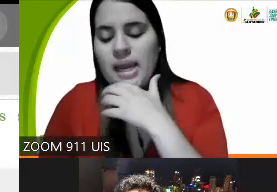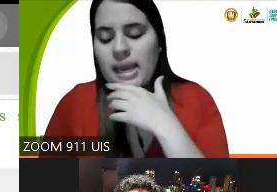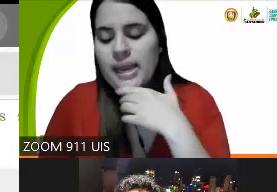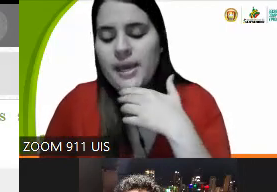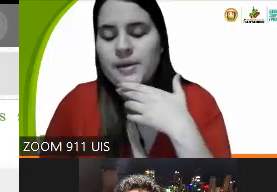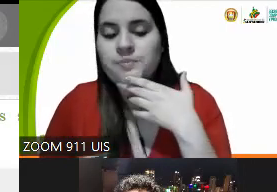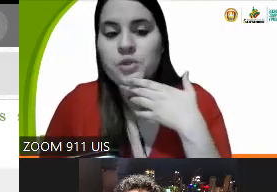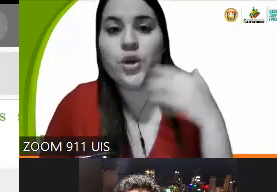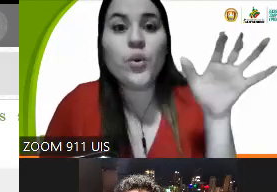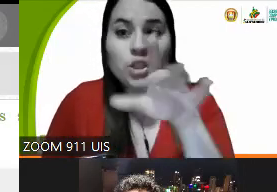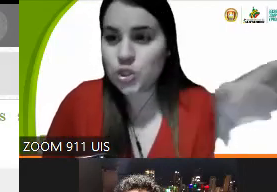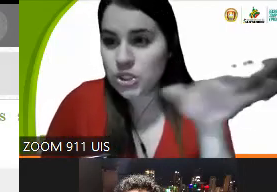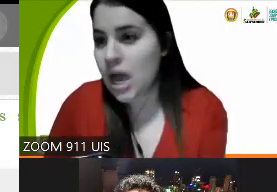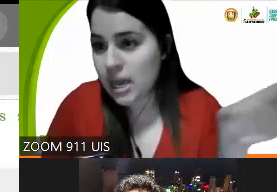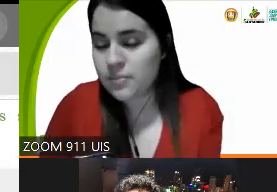to